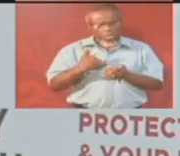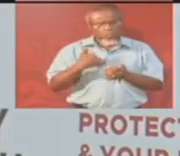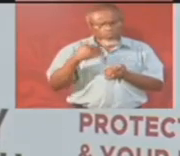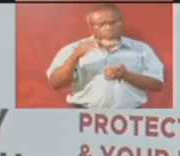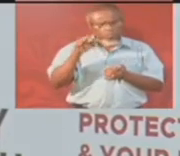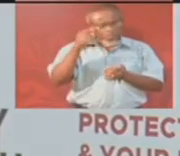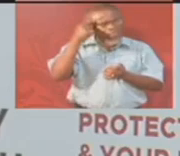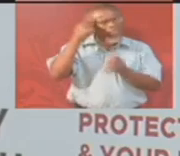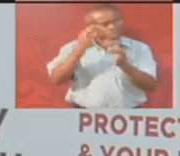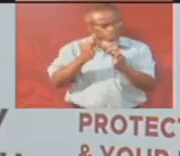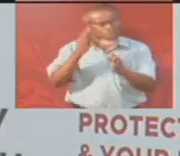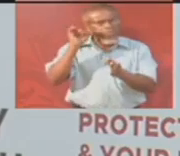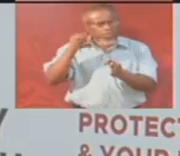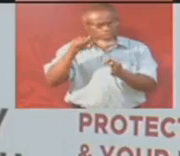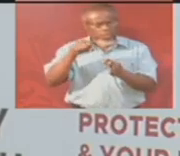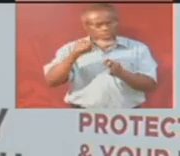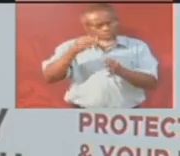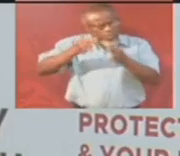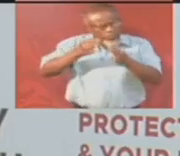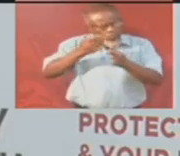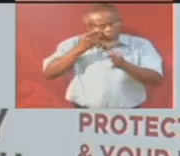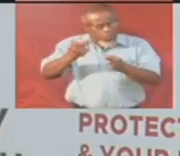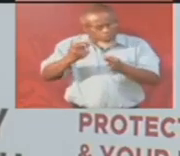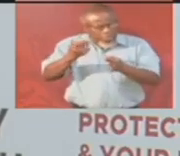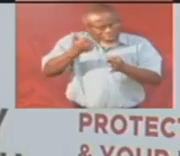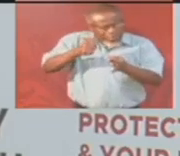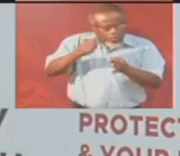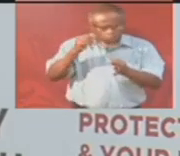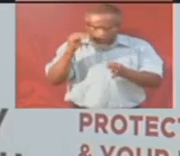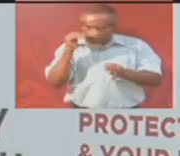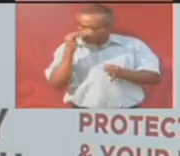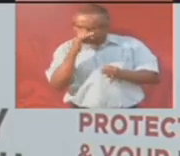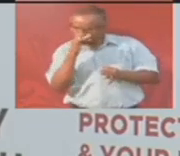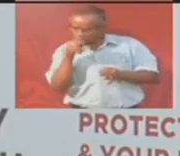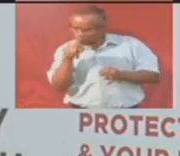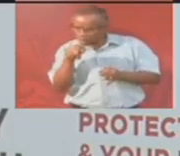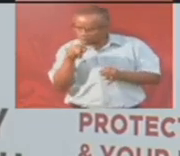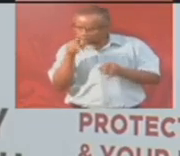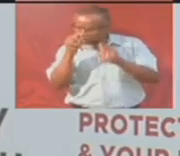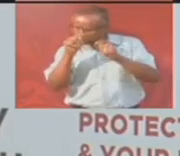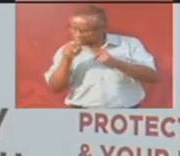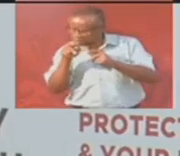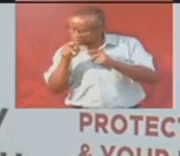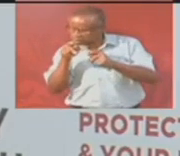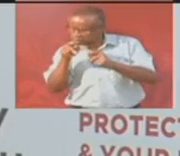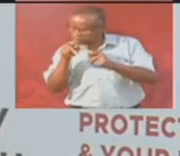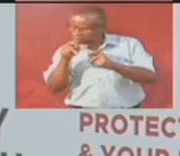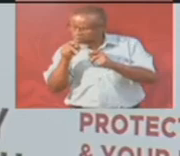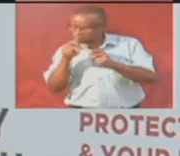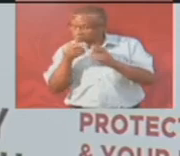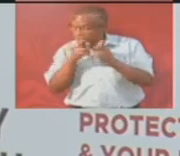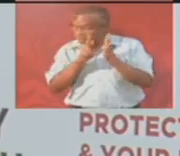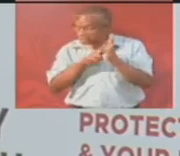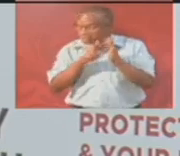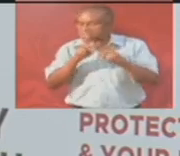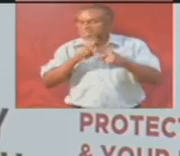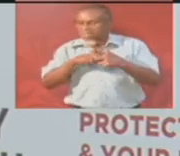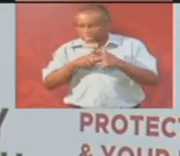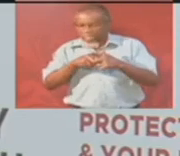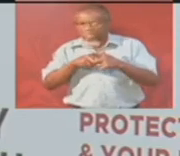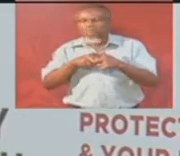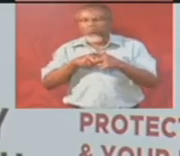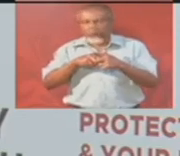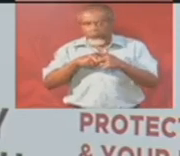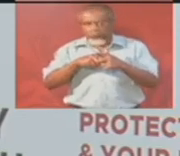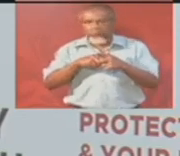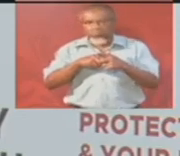see an unusual case by way of clinical presentation or otherwise, that it is flagged to Trinidad Public Health Lab, which goes to CAFA, and then, of